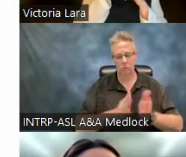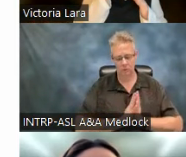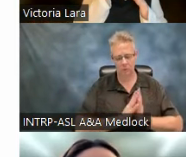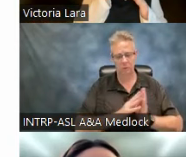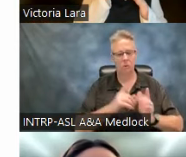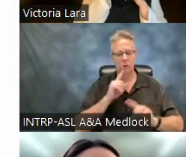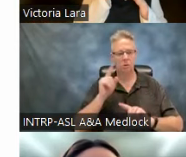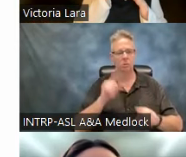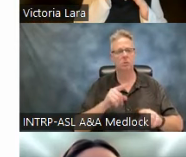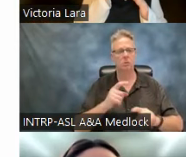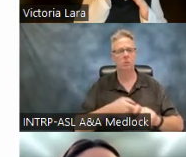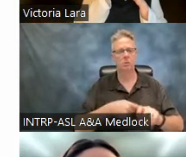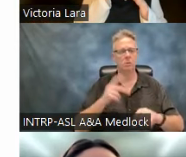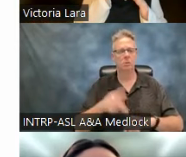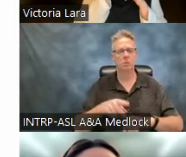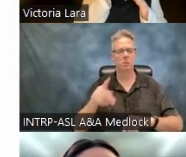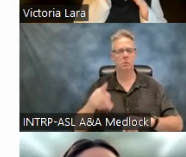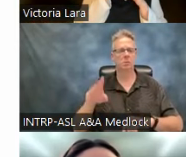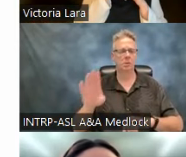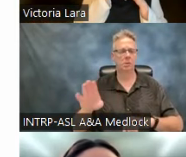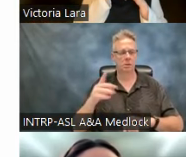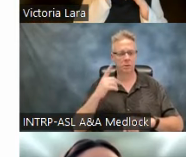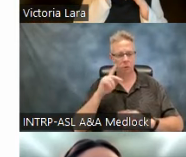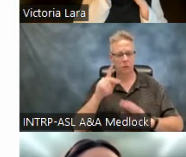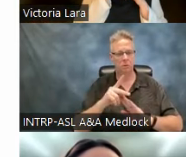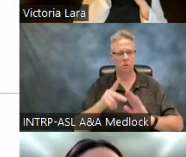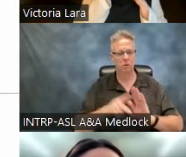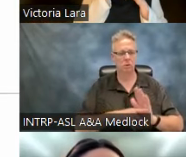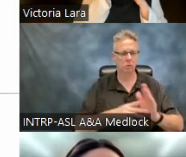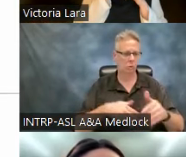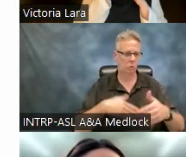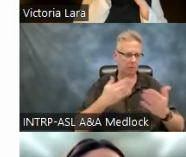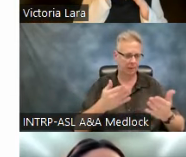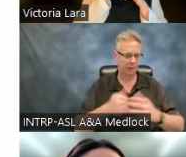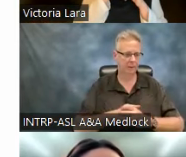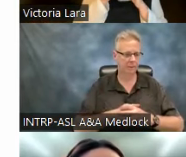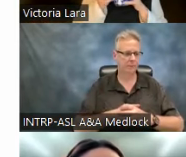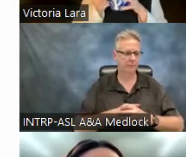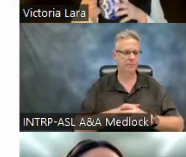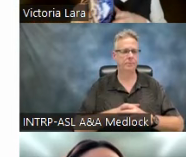required response from PPB to a policy recommendation,